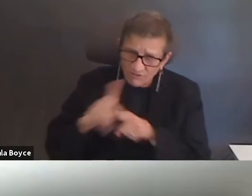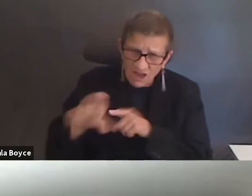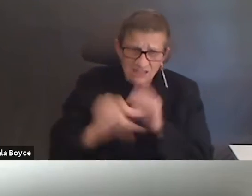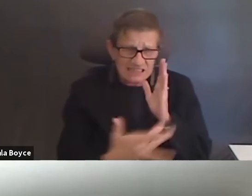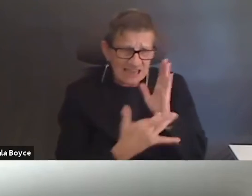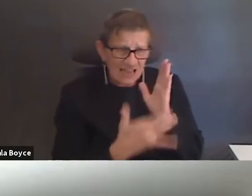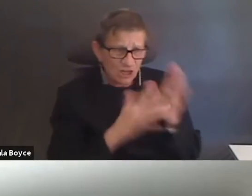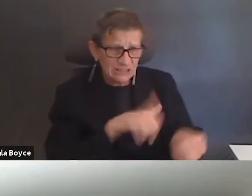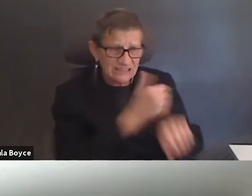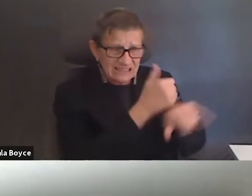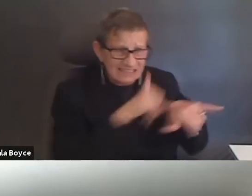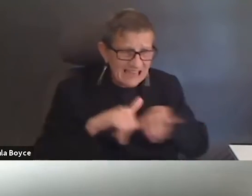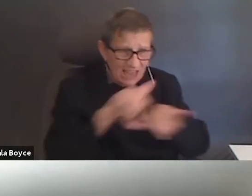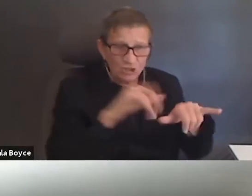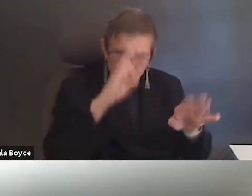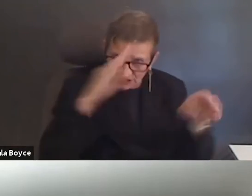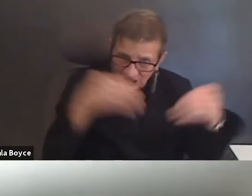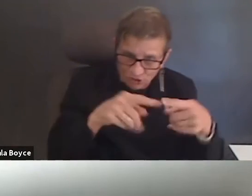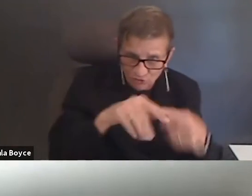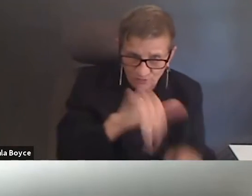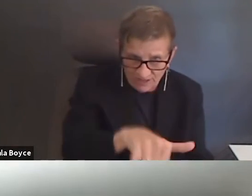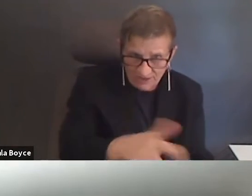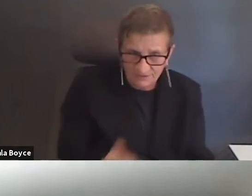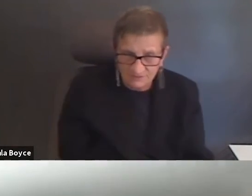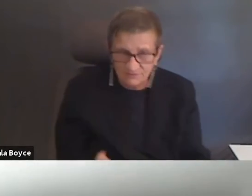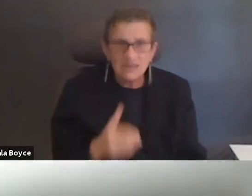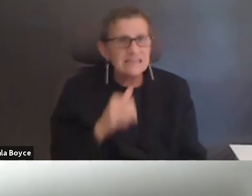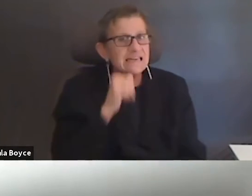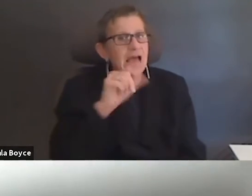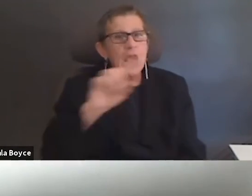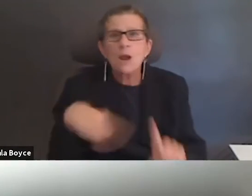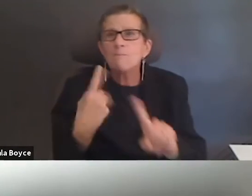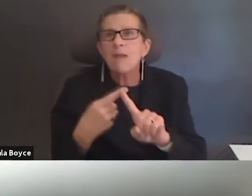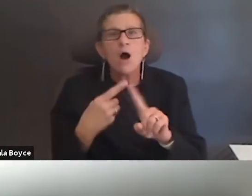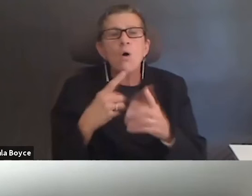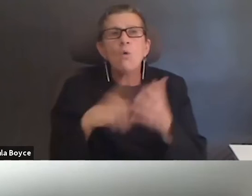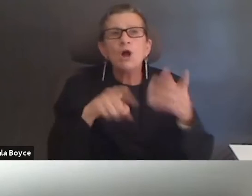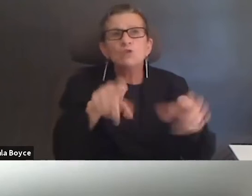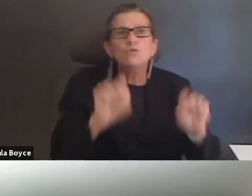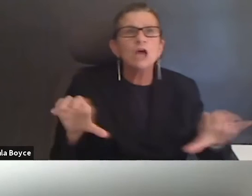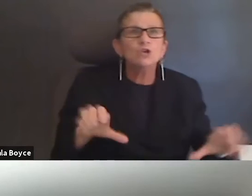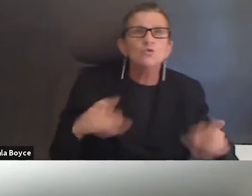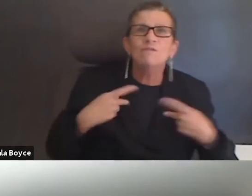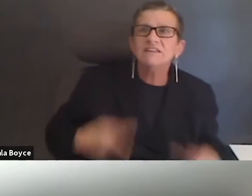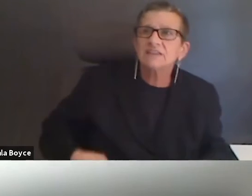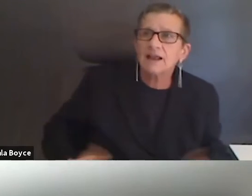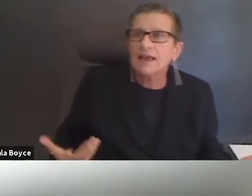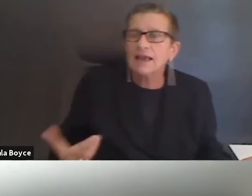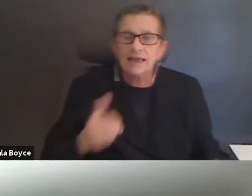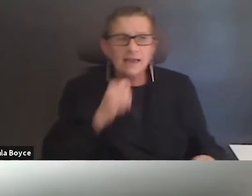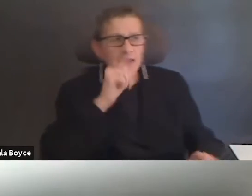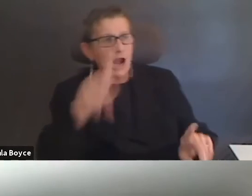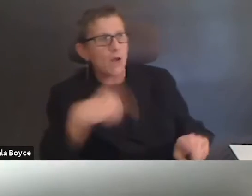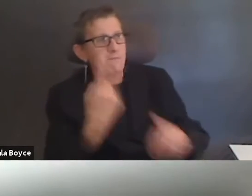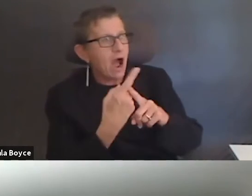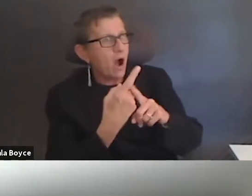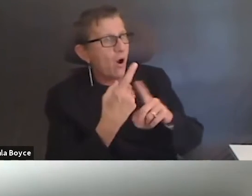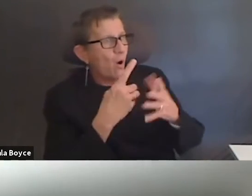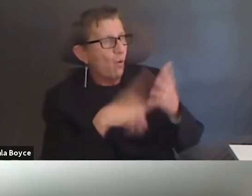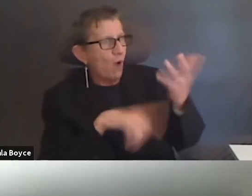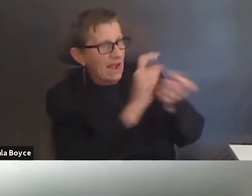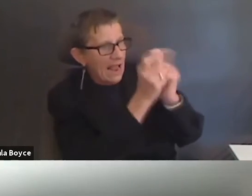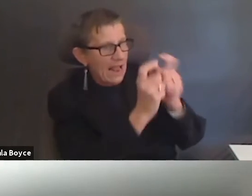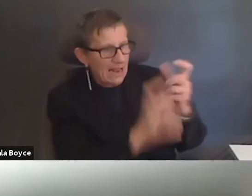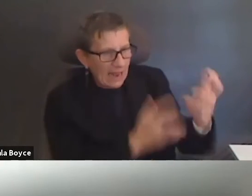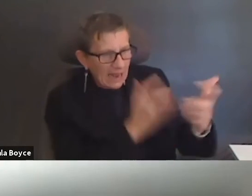are geared toward that. It isn't about what you can do physically. It isn't about the accommodations that